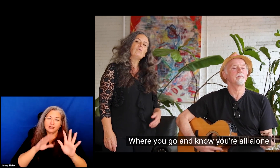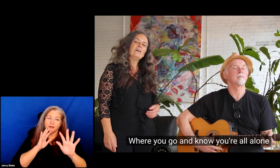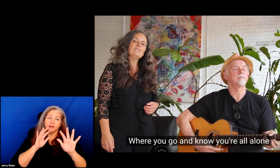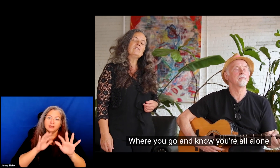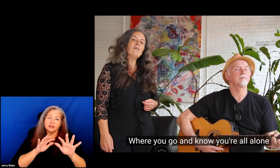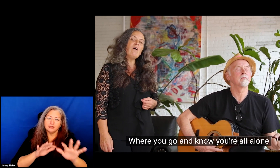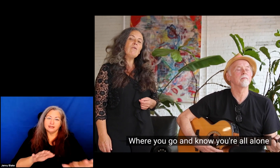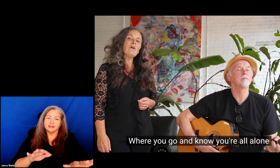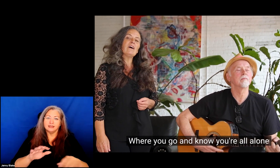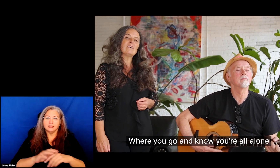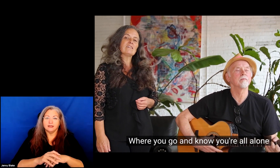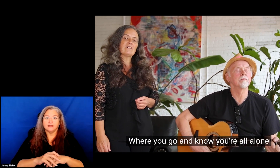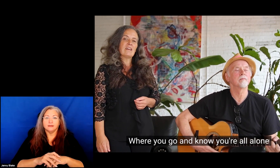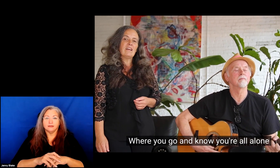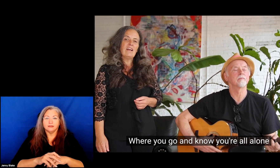where you go